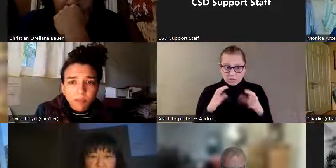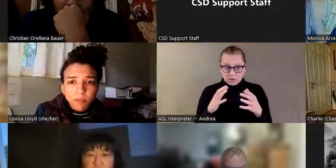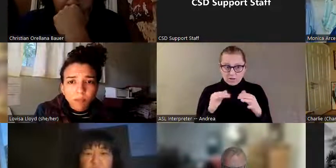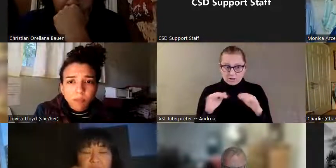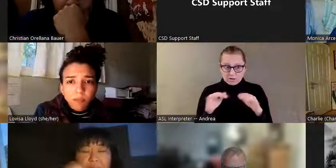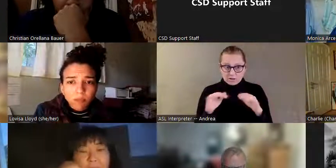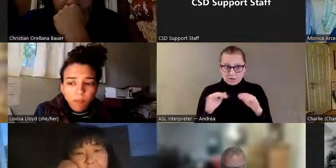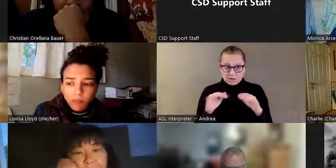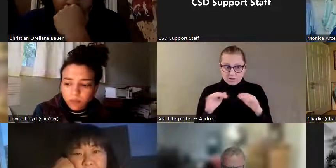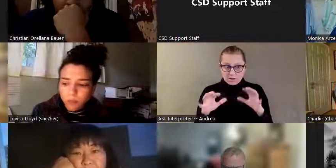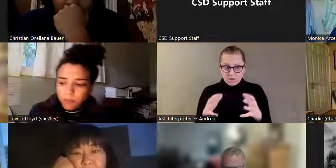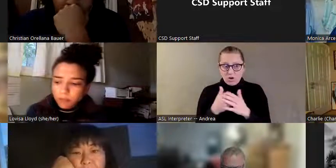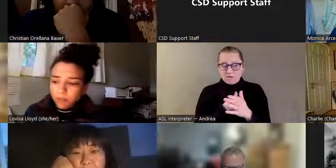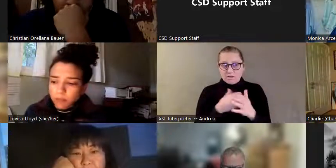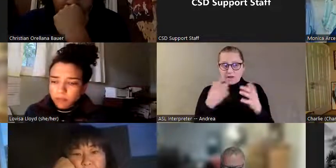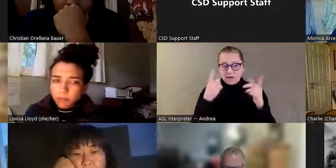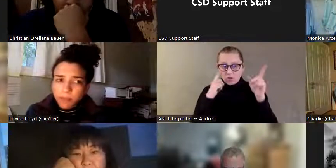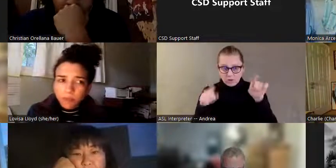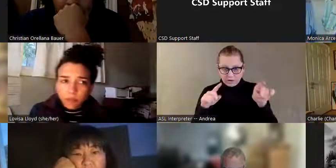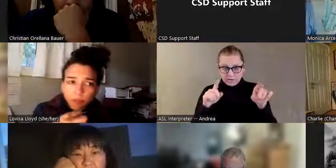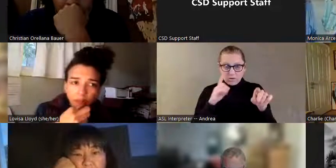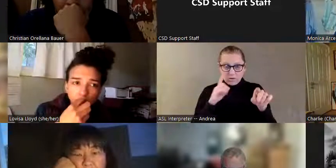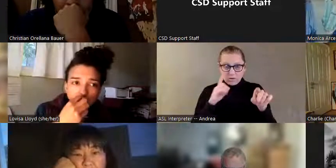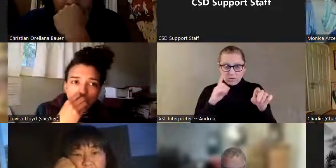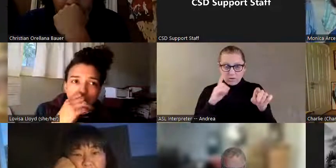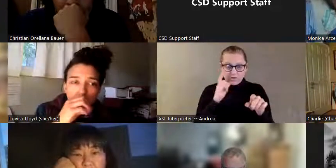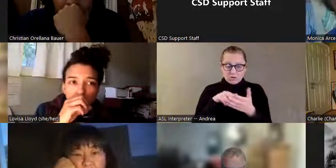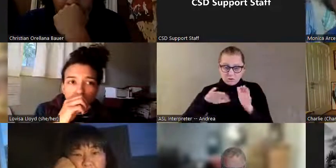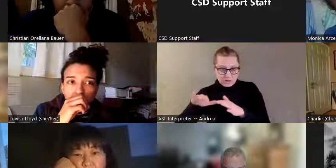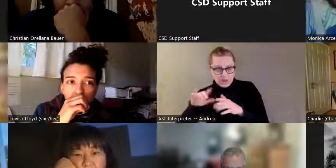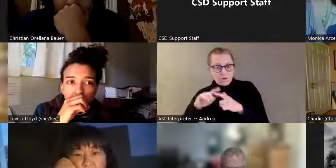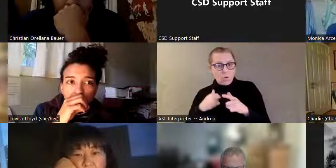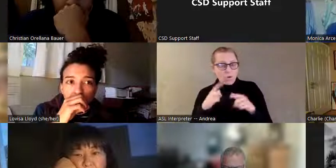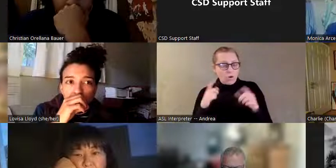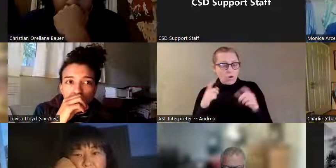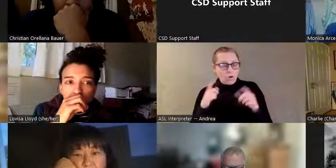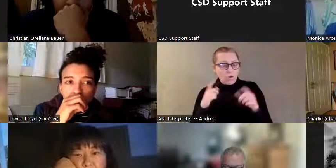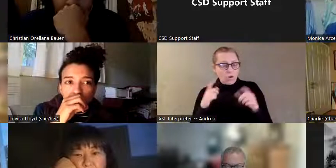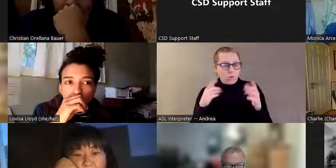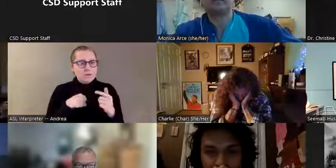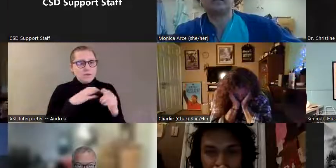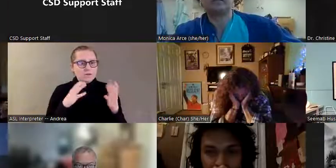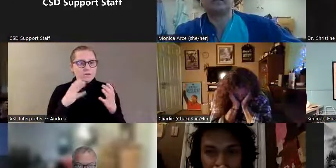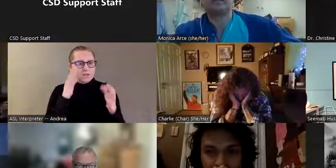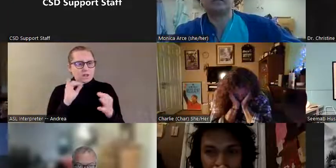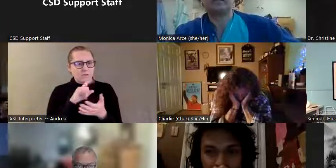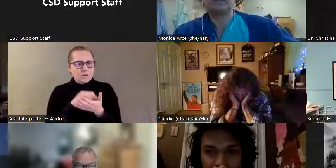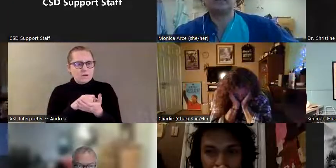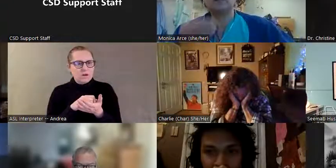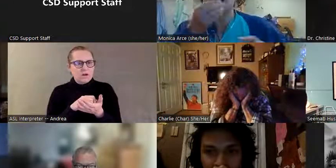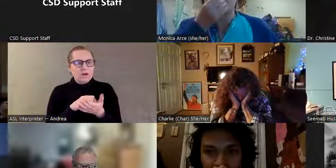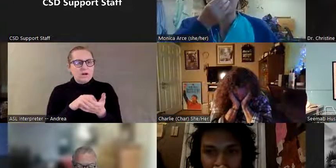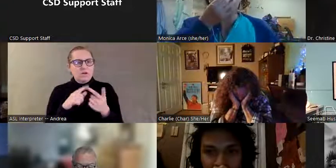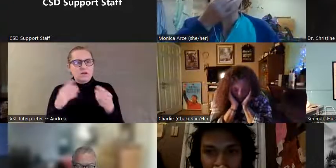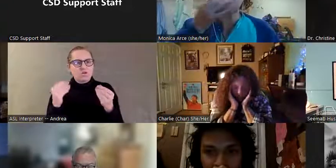all had consensus on, but if I stood aside or was opposed to it, but the commission decided on it, you know, the ground